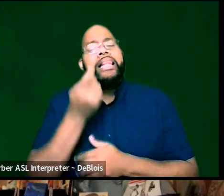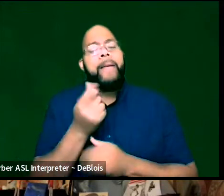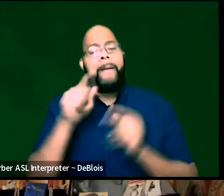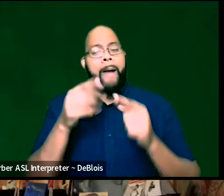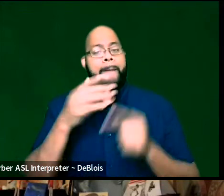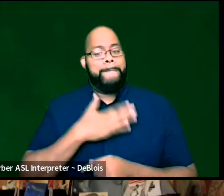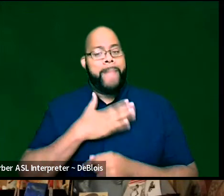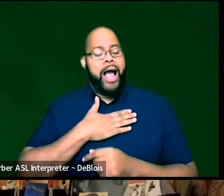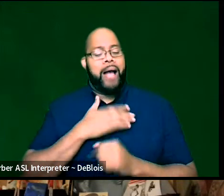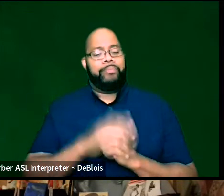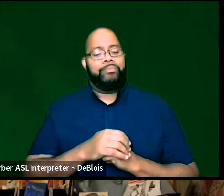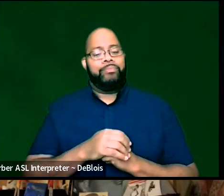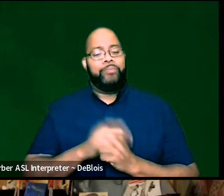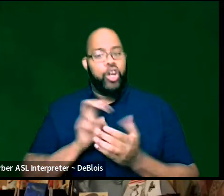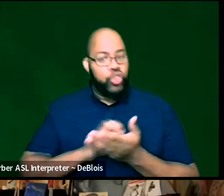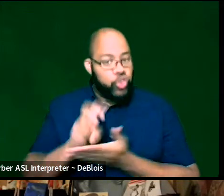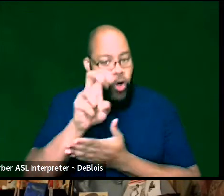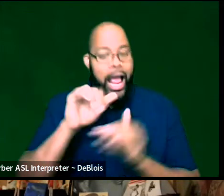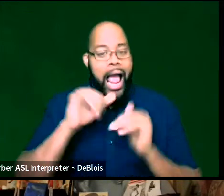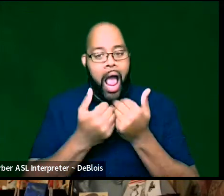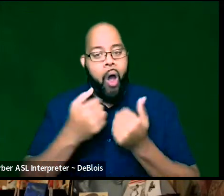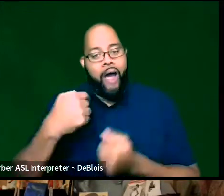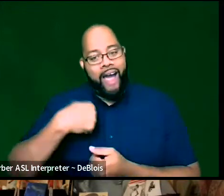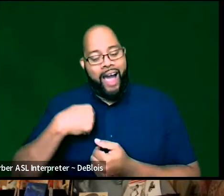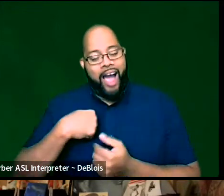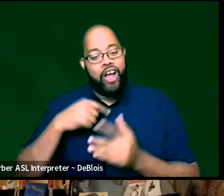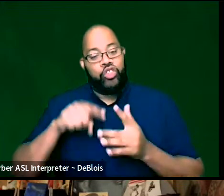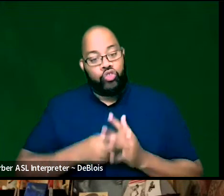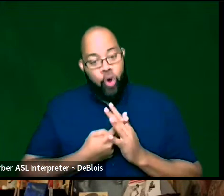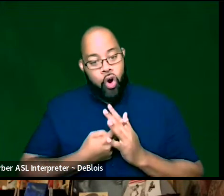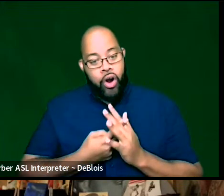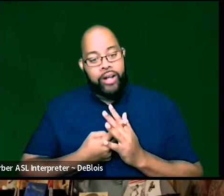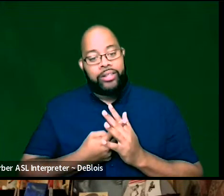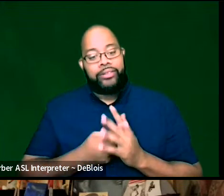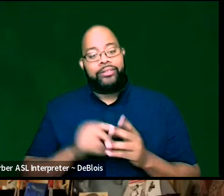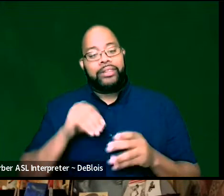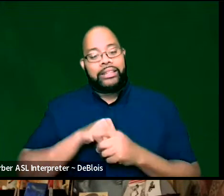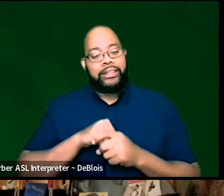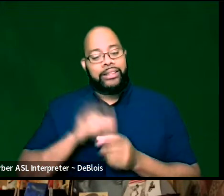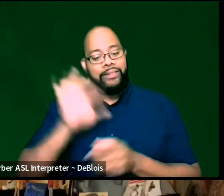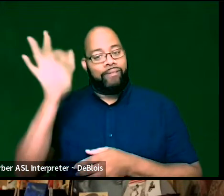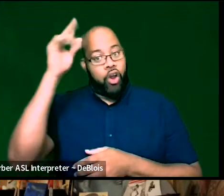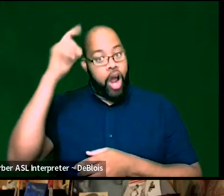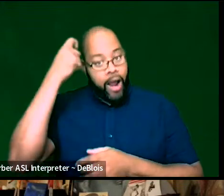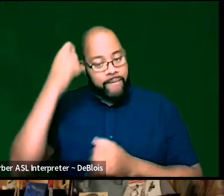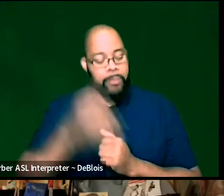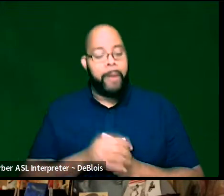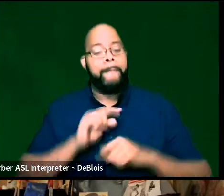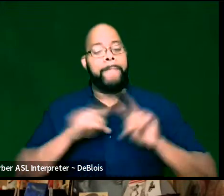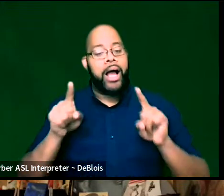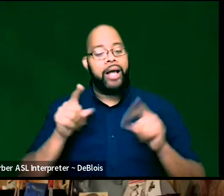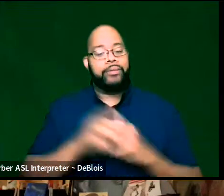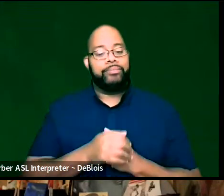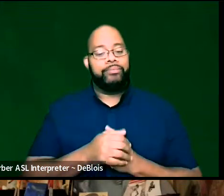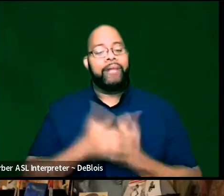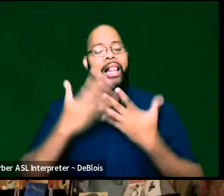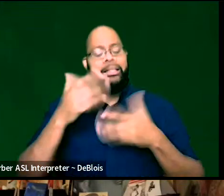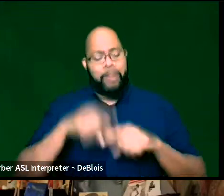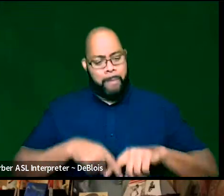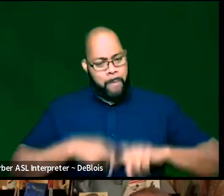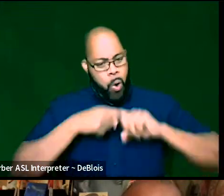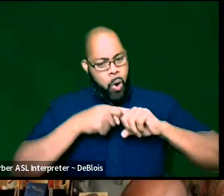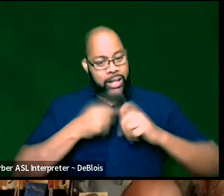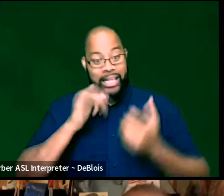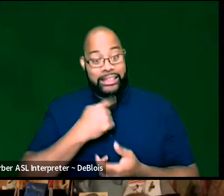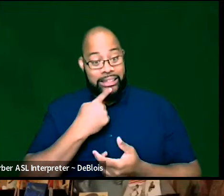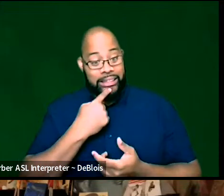about my journey and how I started in the federal government. But, let's pause for a second, because